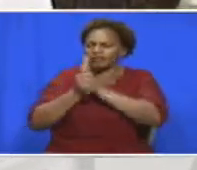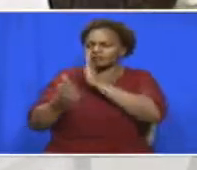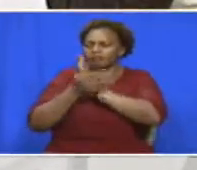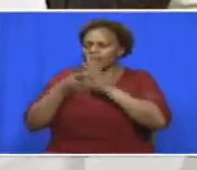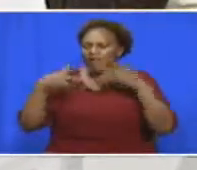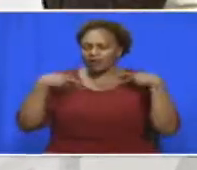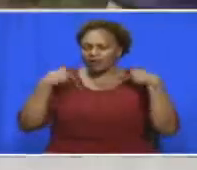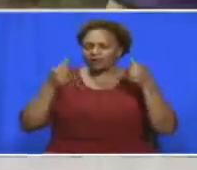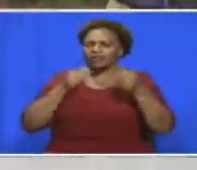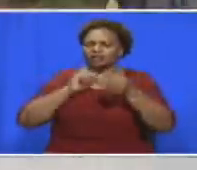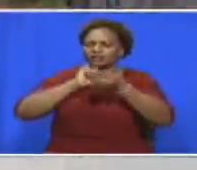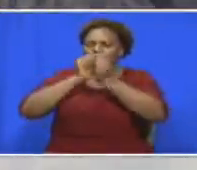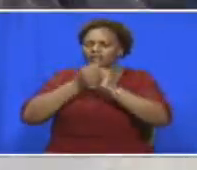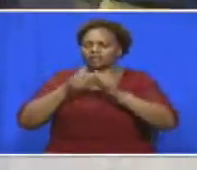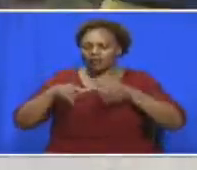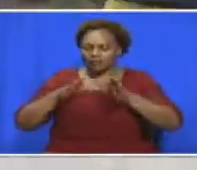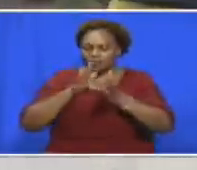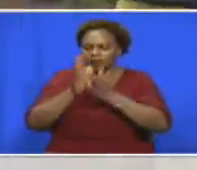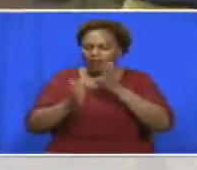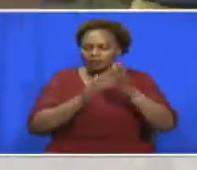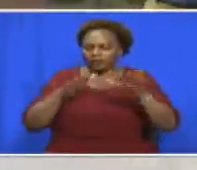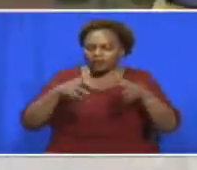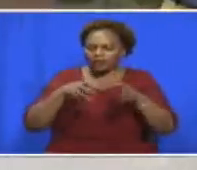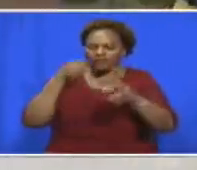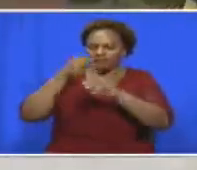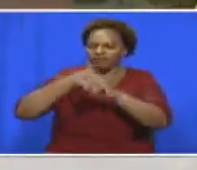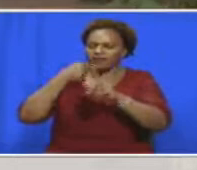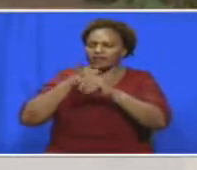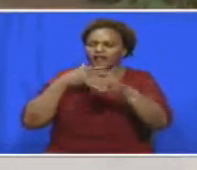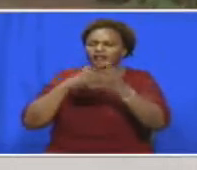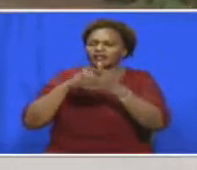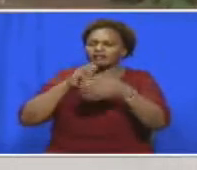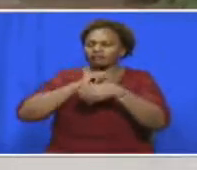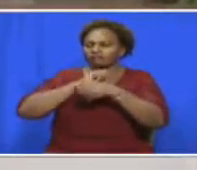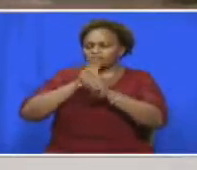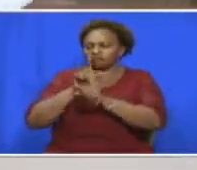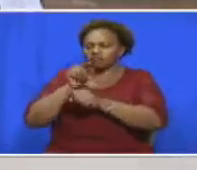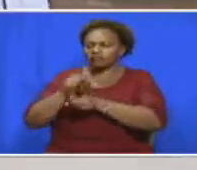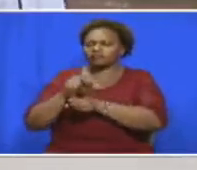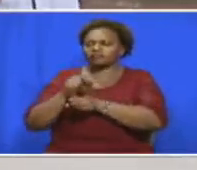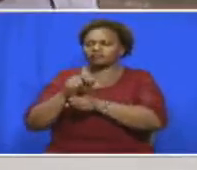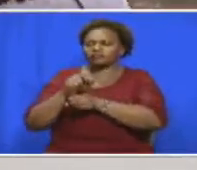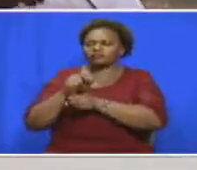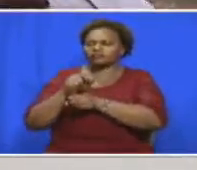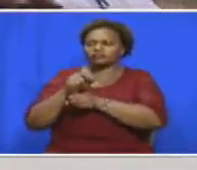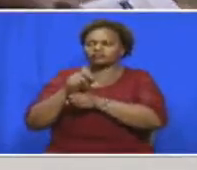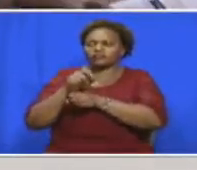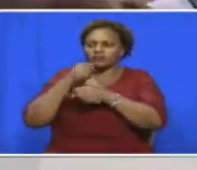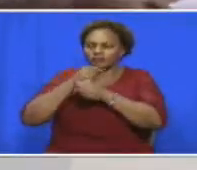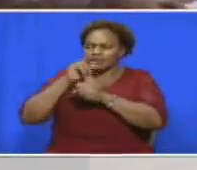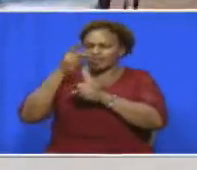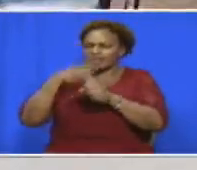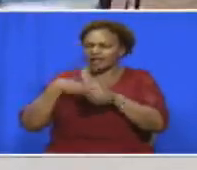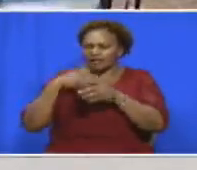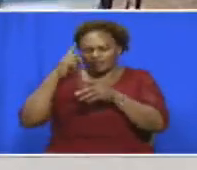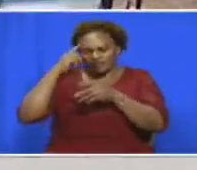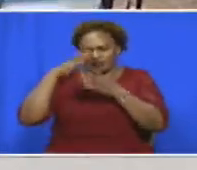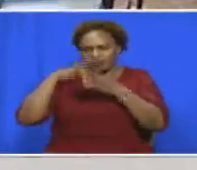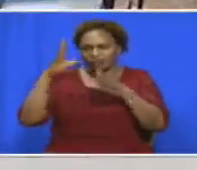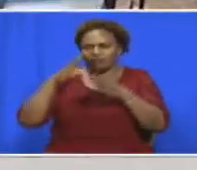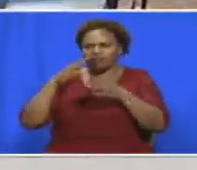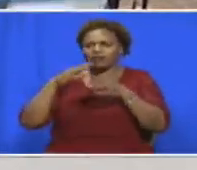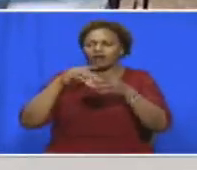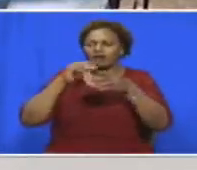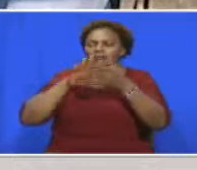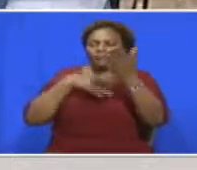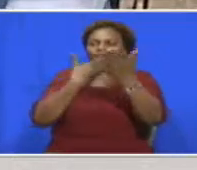for change in strategy in the fight against the virus that has seen Kenya's positivity rate spike in recent days. Among